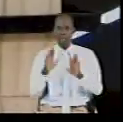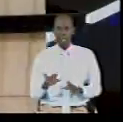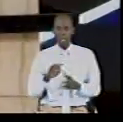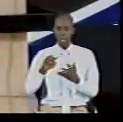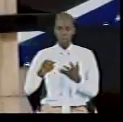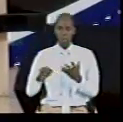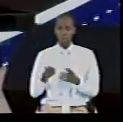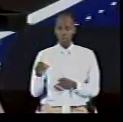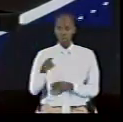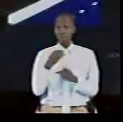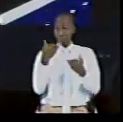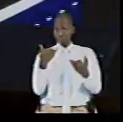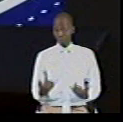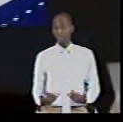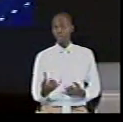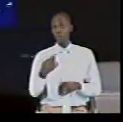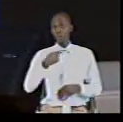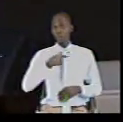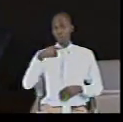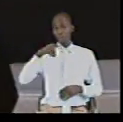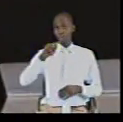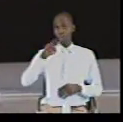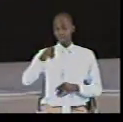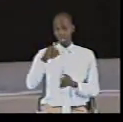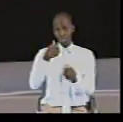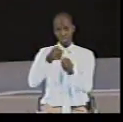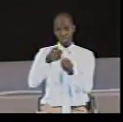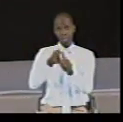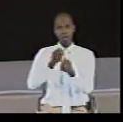Peter himself fell into that